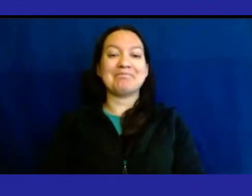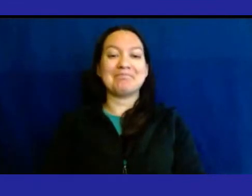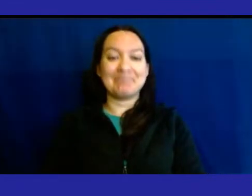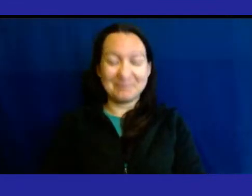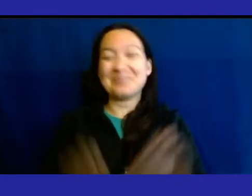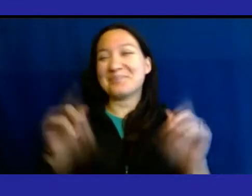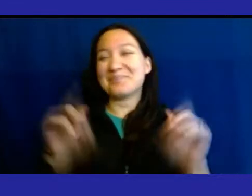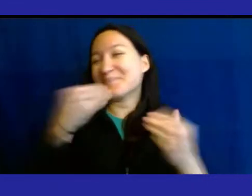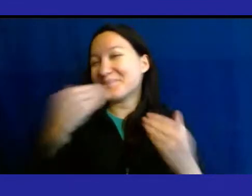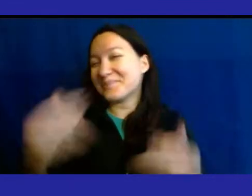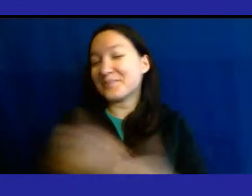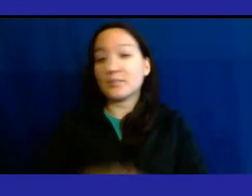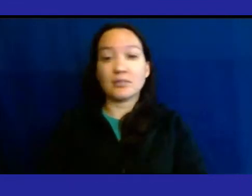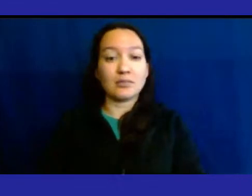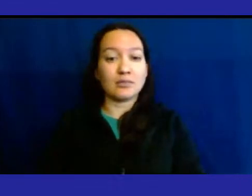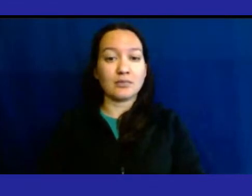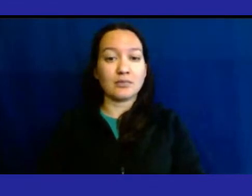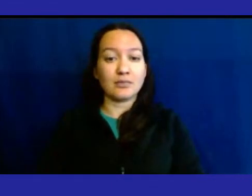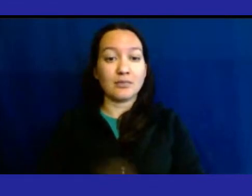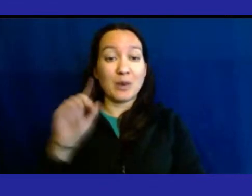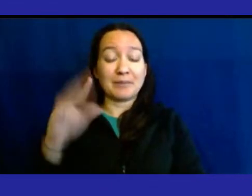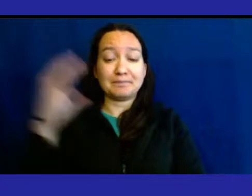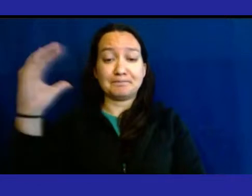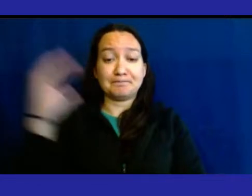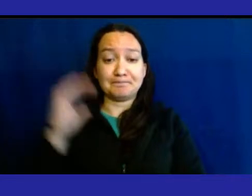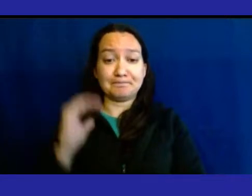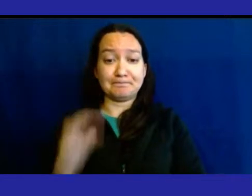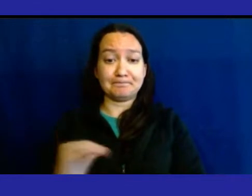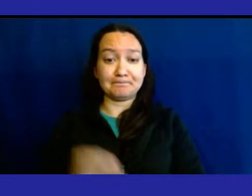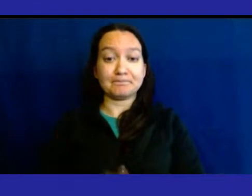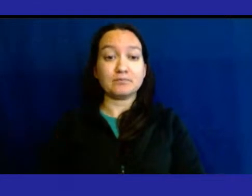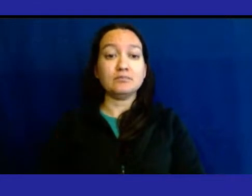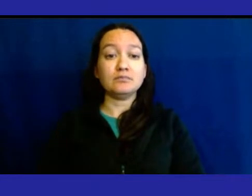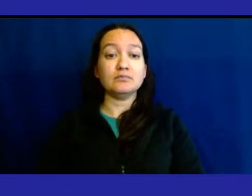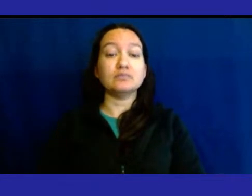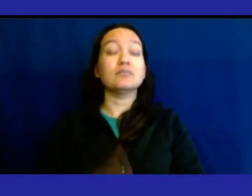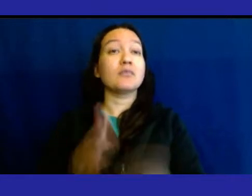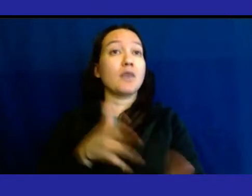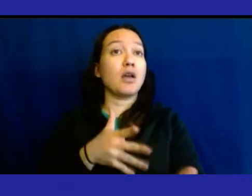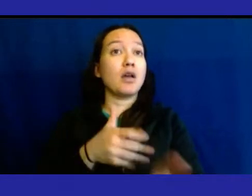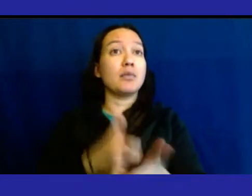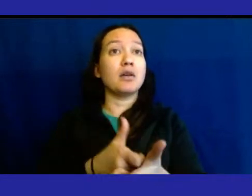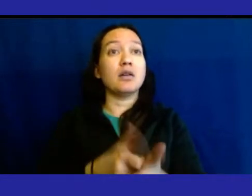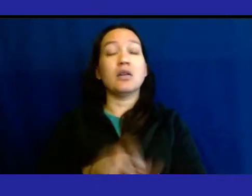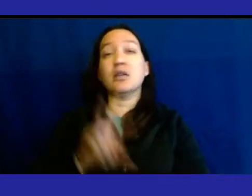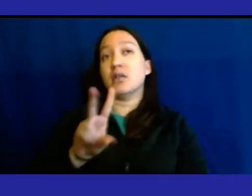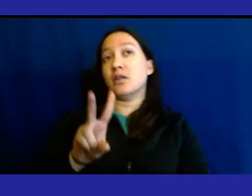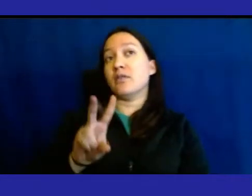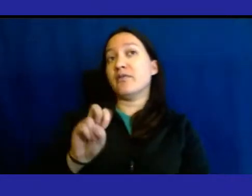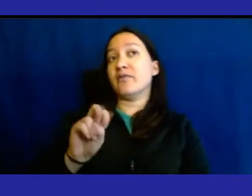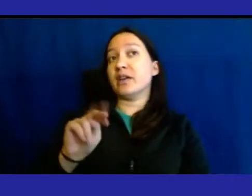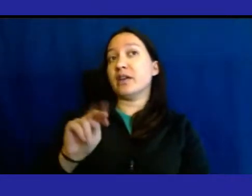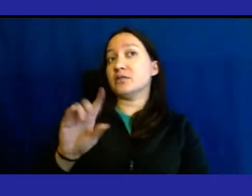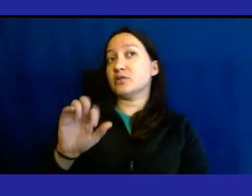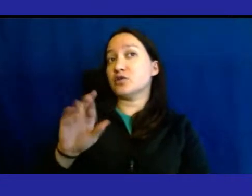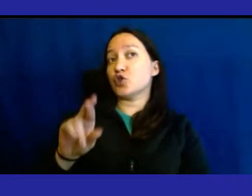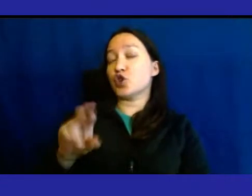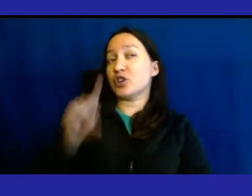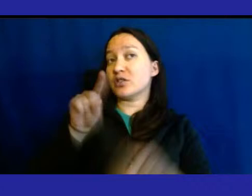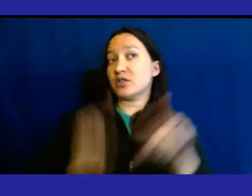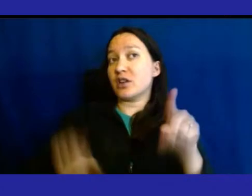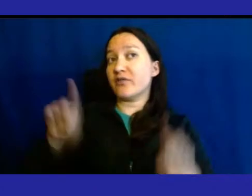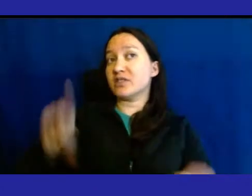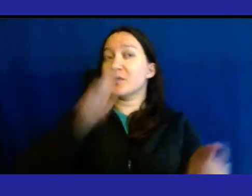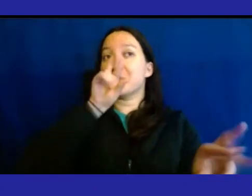Thank you. Okay. Next is an update from the Vendor Diversity Report. Keith Talby?